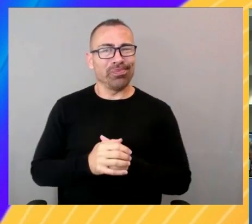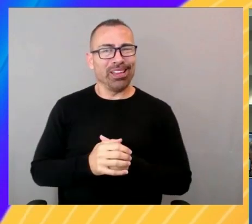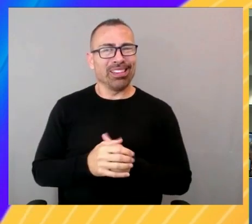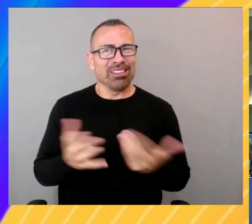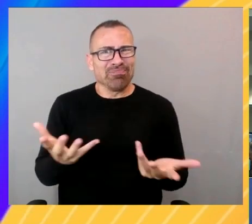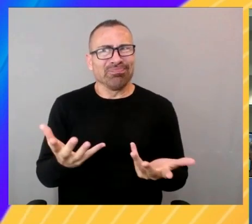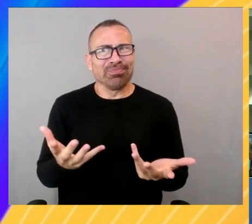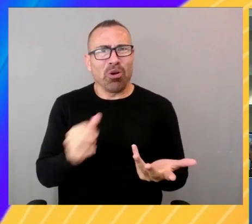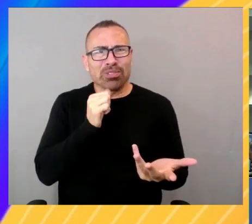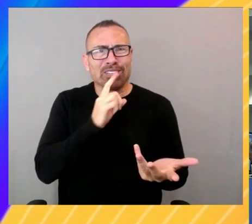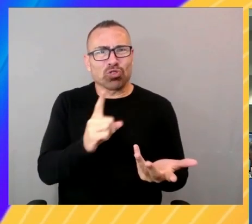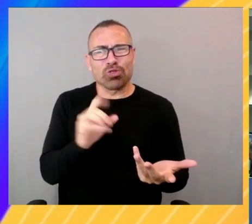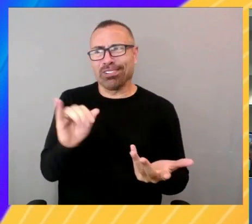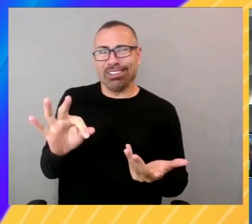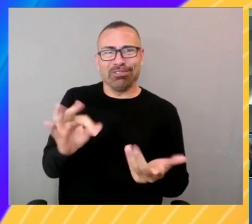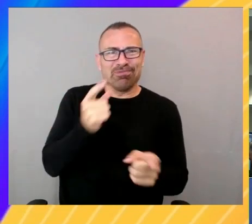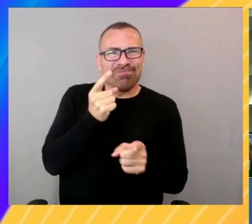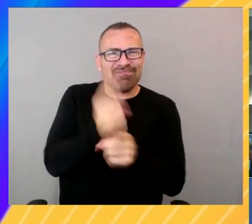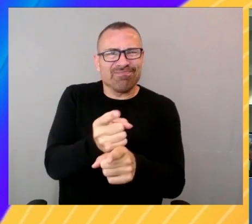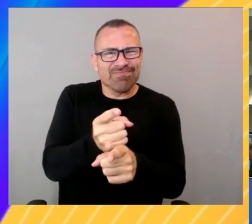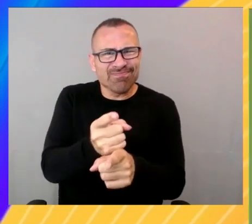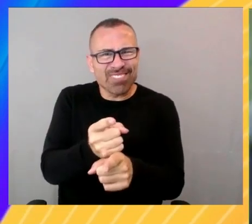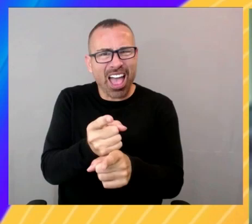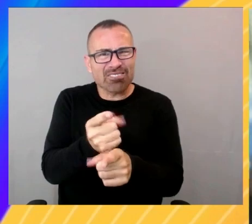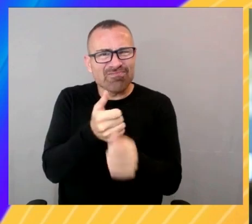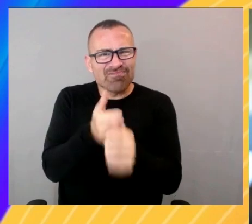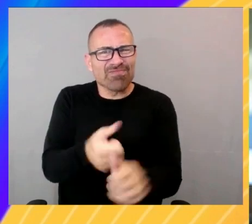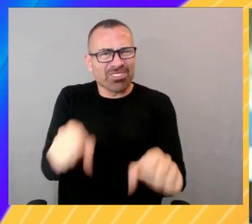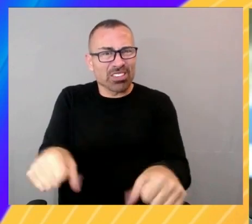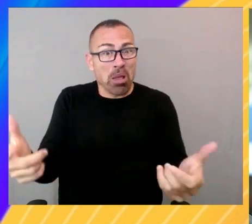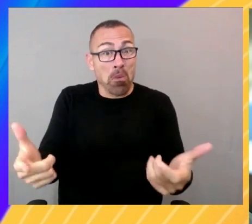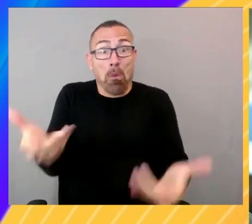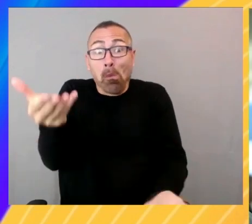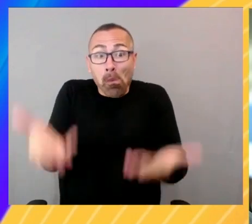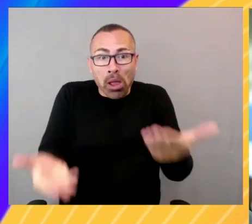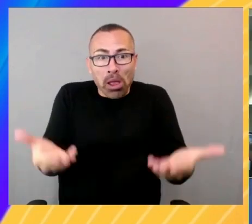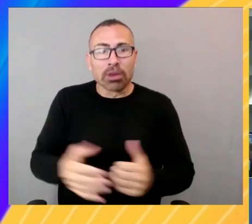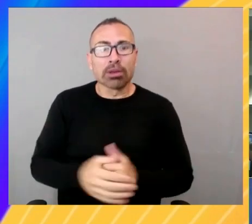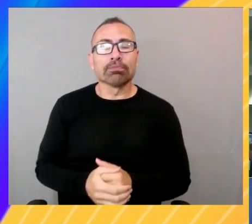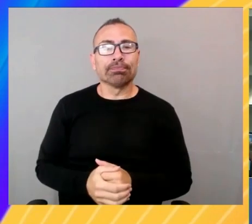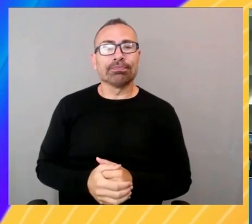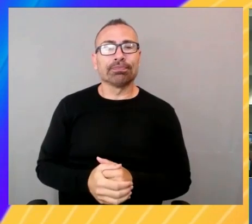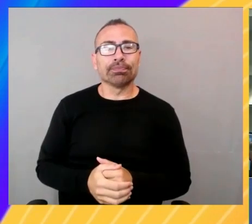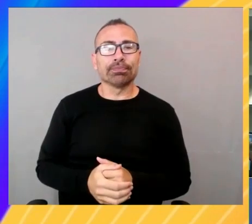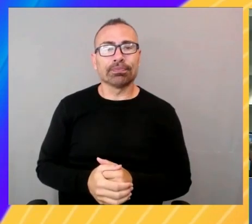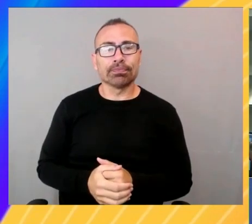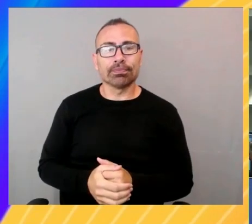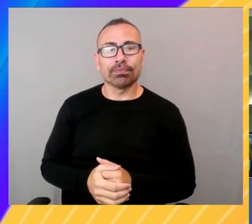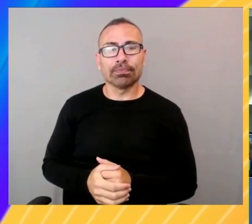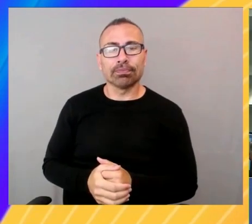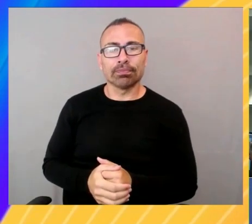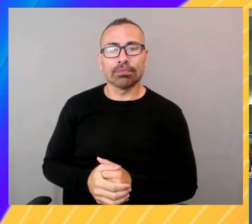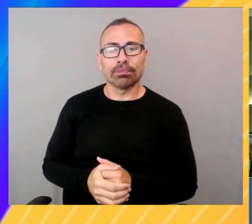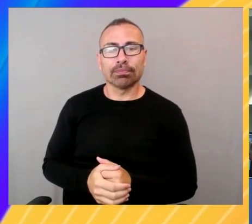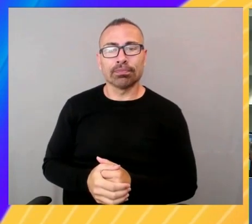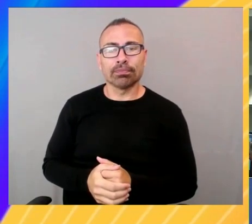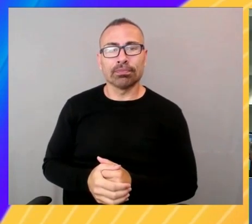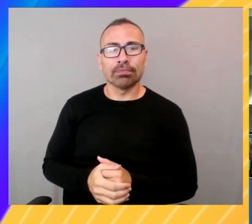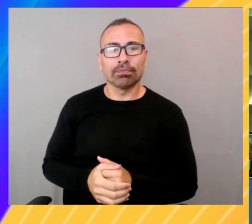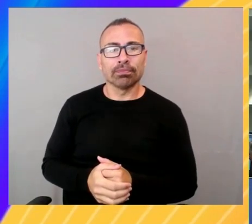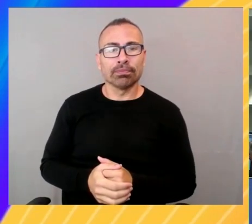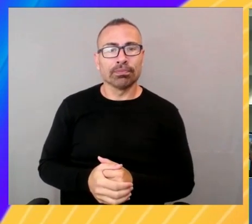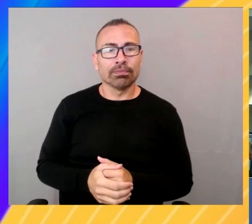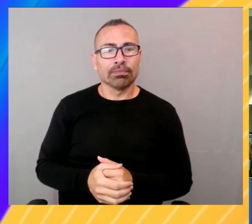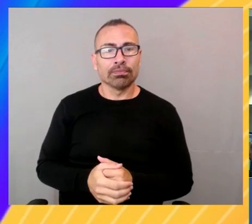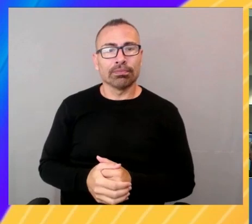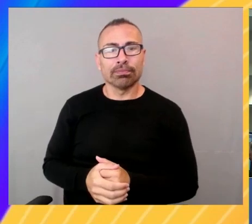It also goes back, I think, to one of those core benefits of the cloud, which is in an on-prem environment, you're responsible for building everything from